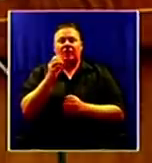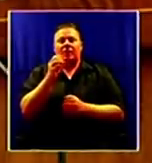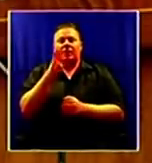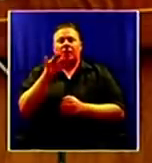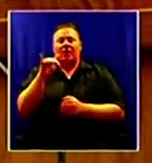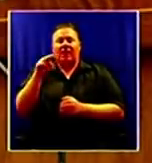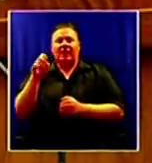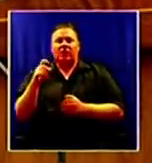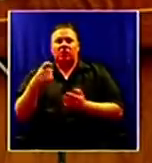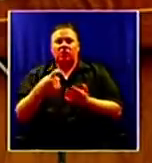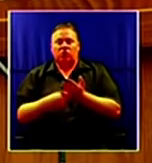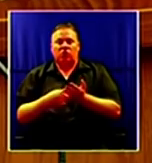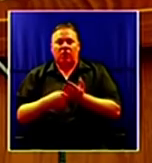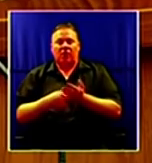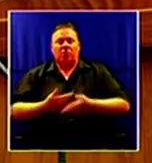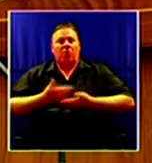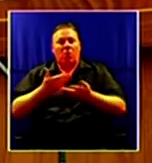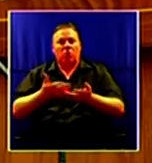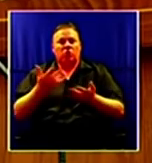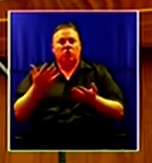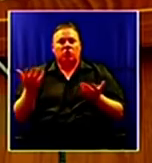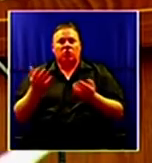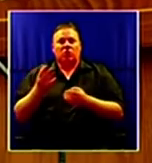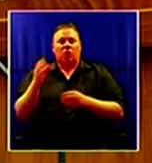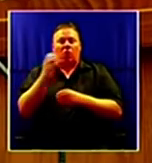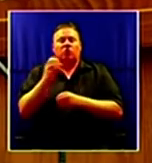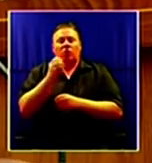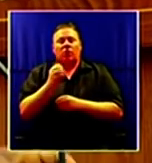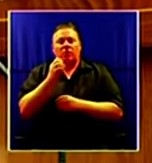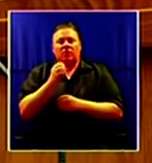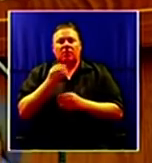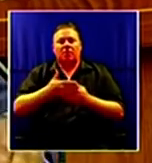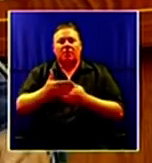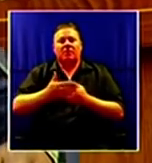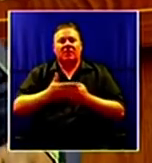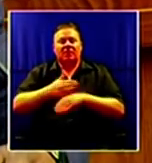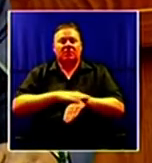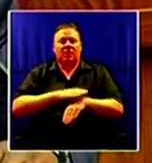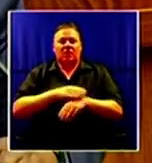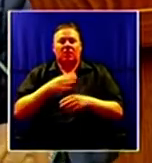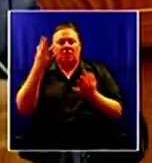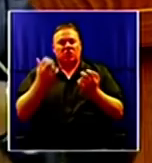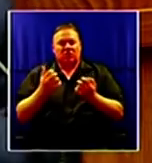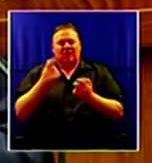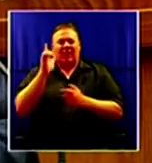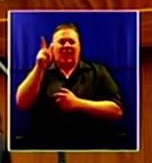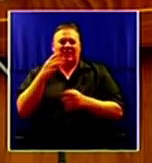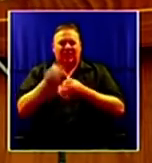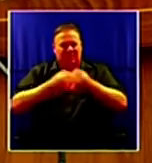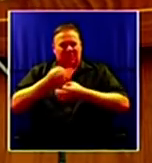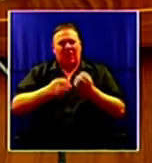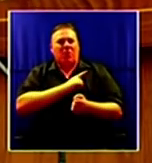in the October medium-term budget policy statement. I'll explain why later. With this